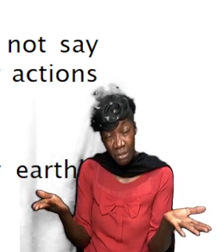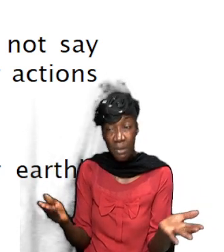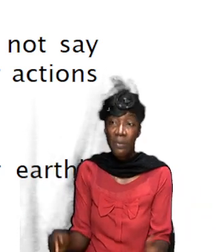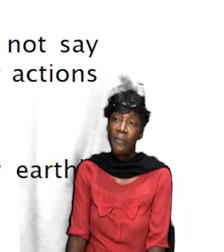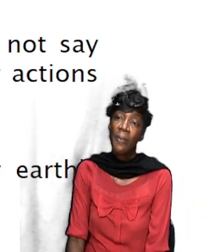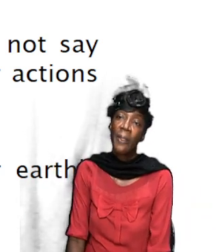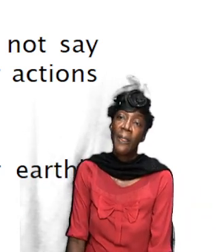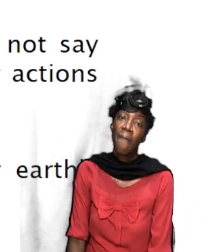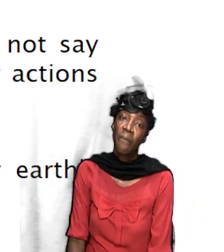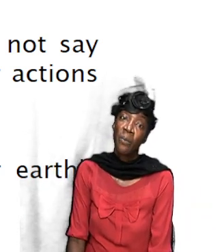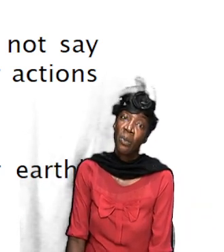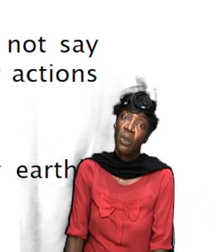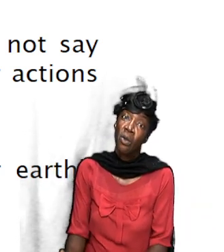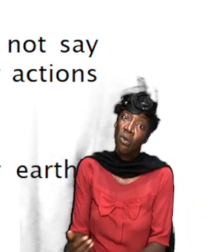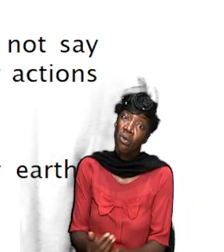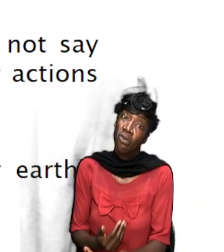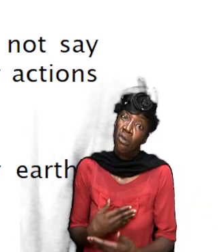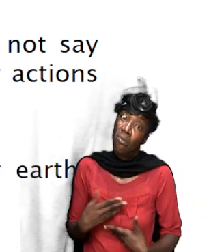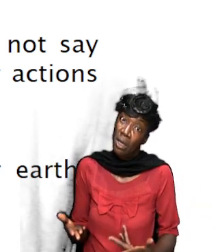Have somebody ever rejected you?